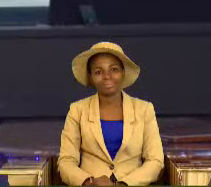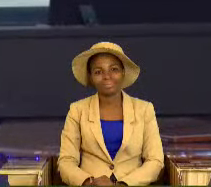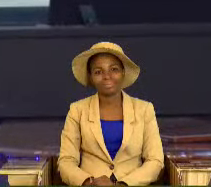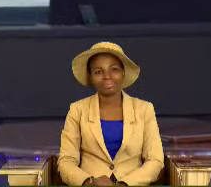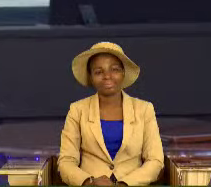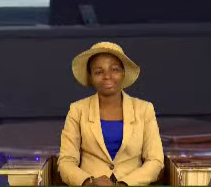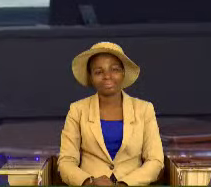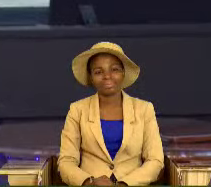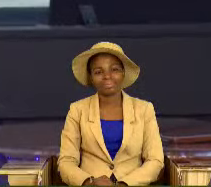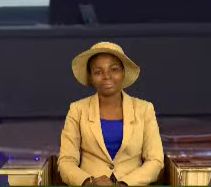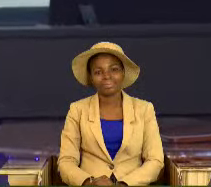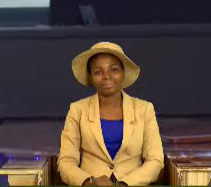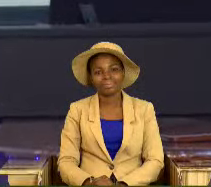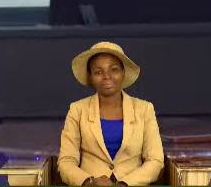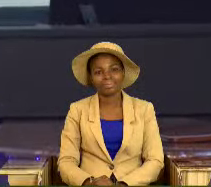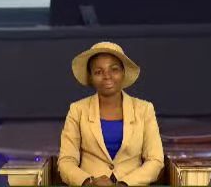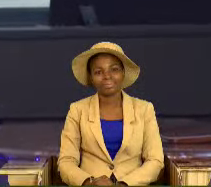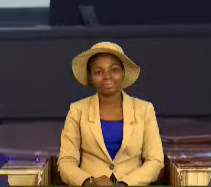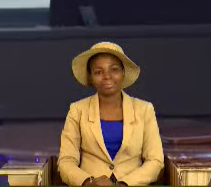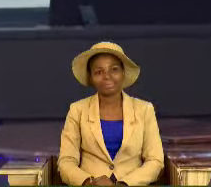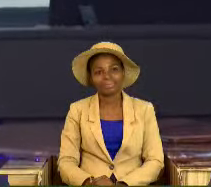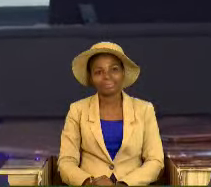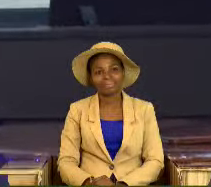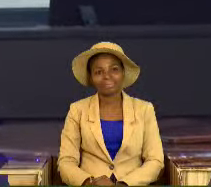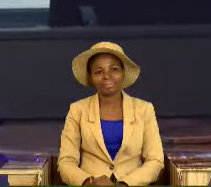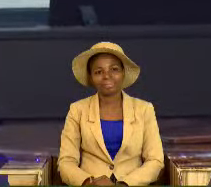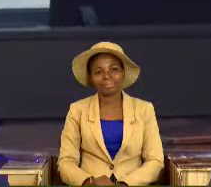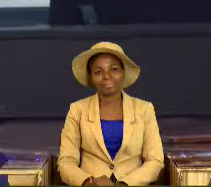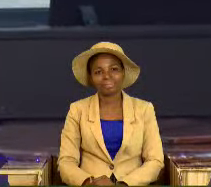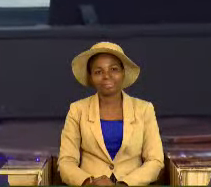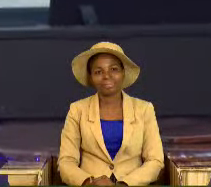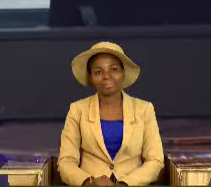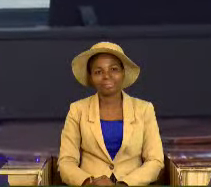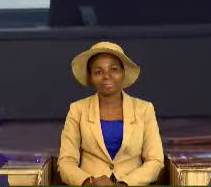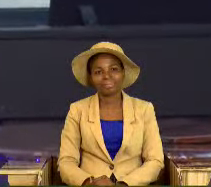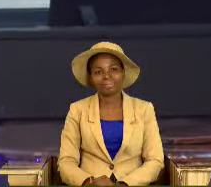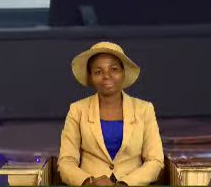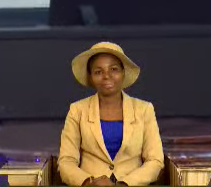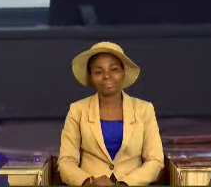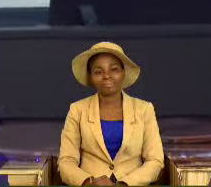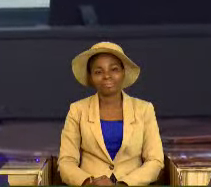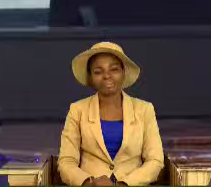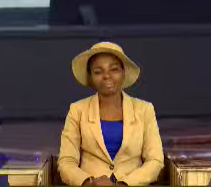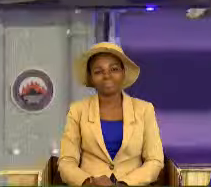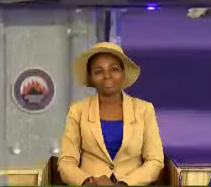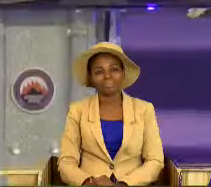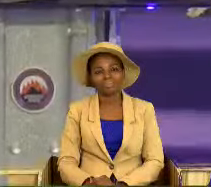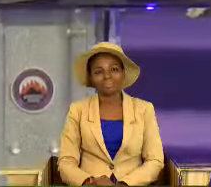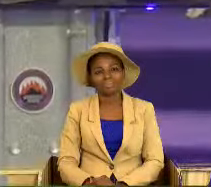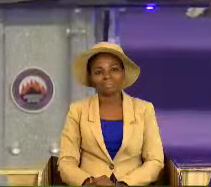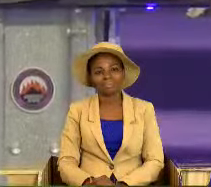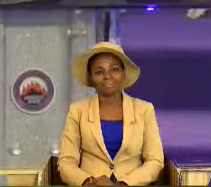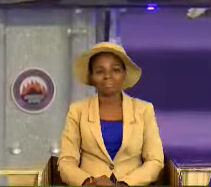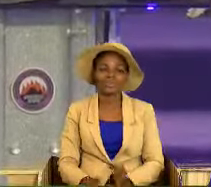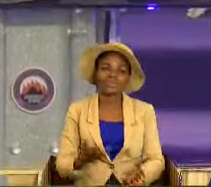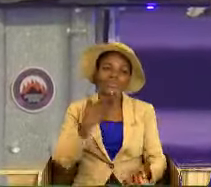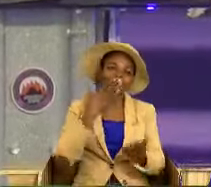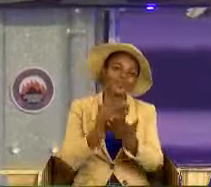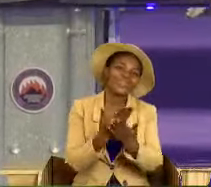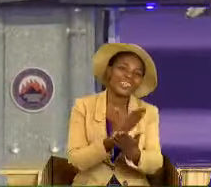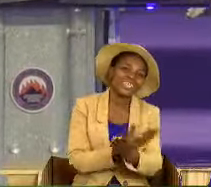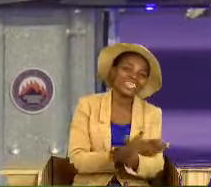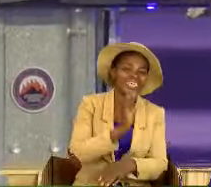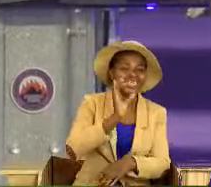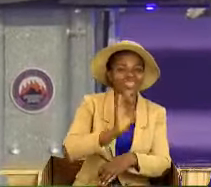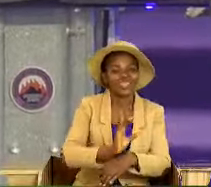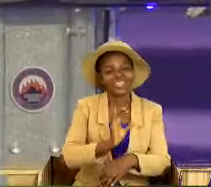her the perer has gone successfully she was not put to shame that is why she has come to say thank you Jesus good morning church